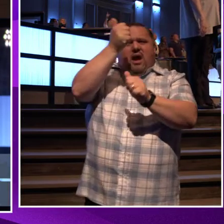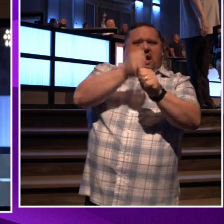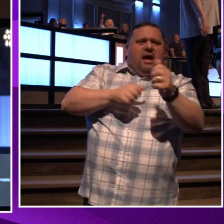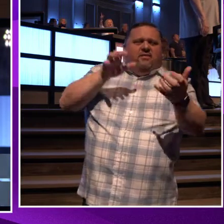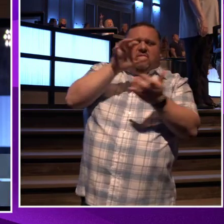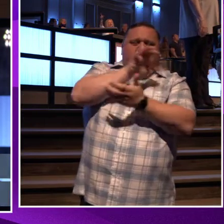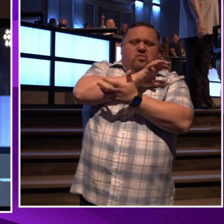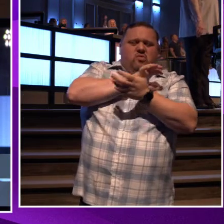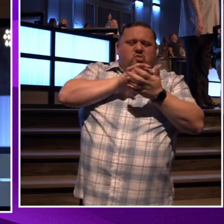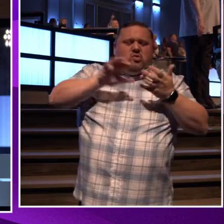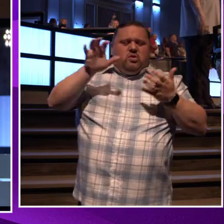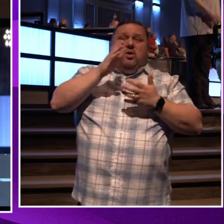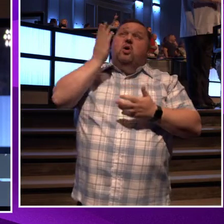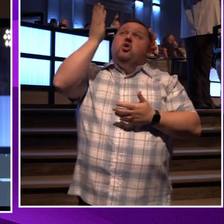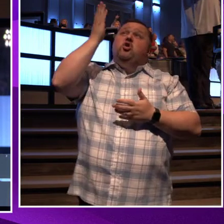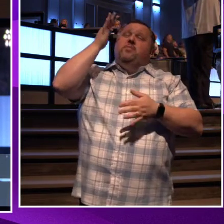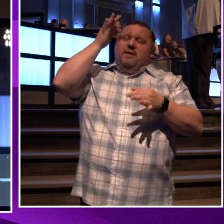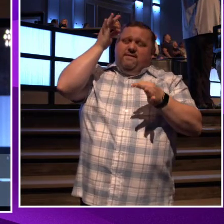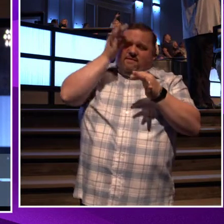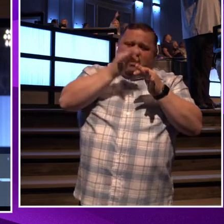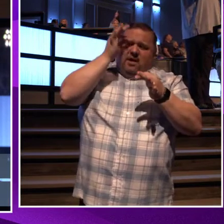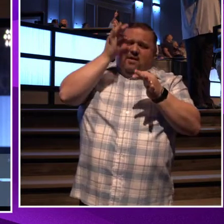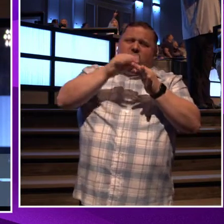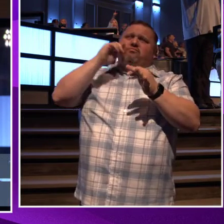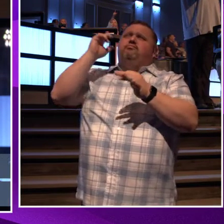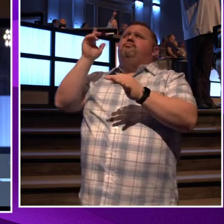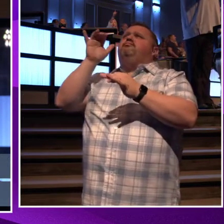storm. You'll be faithful